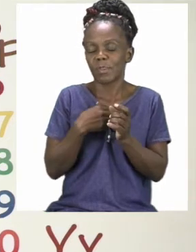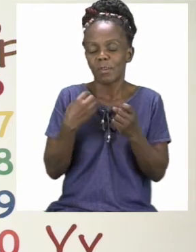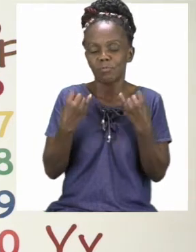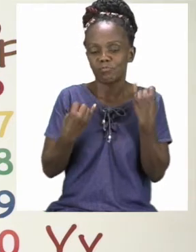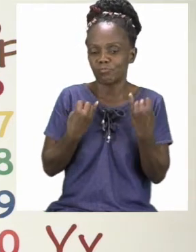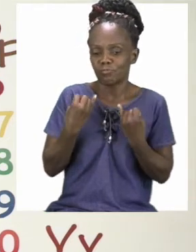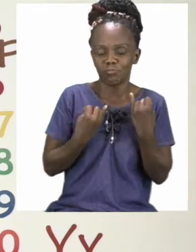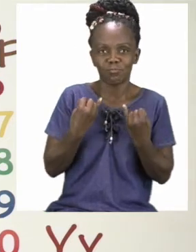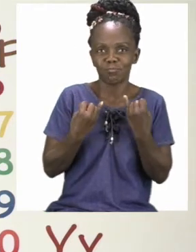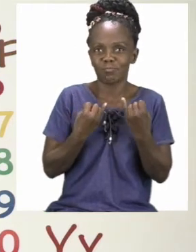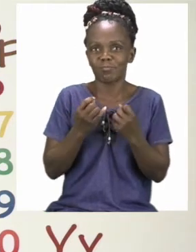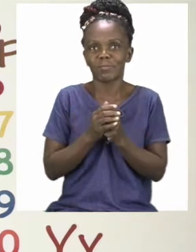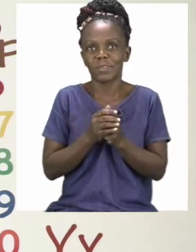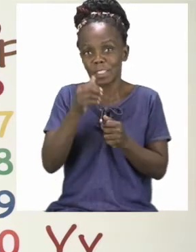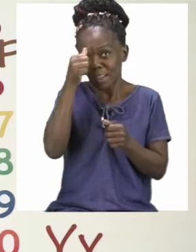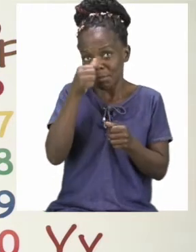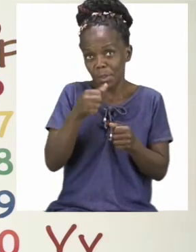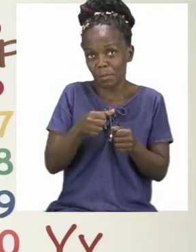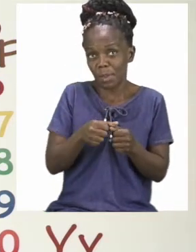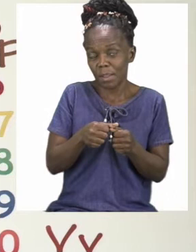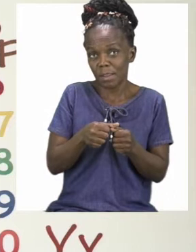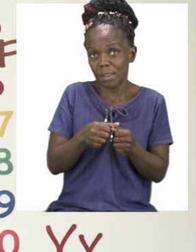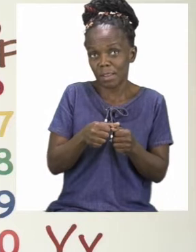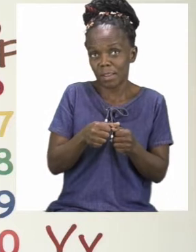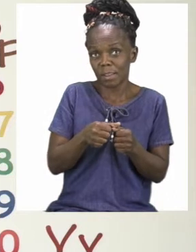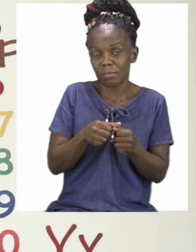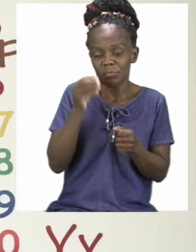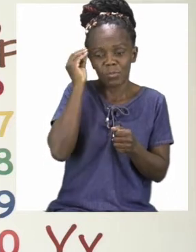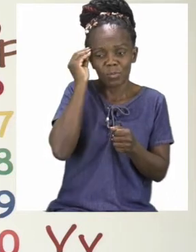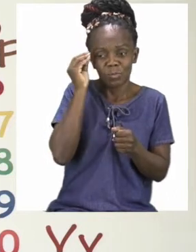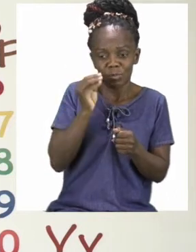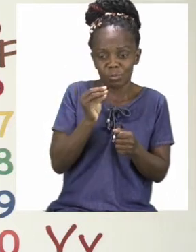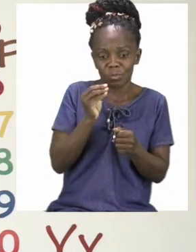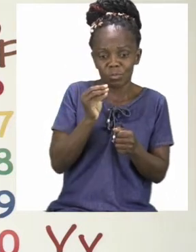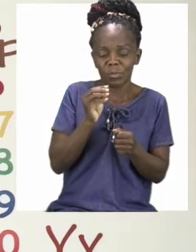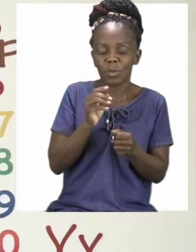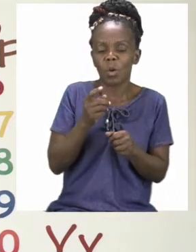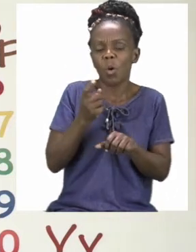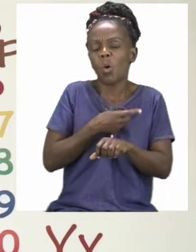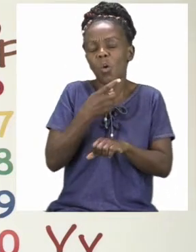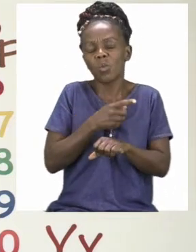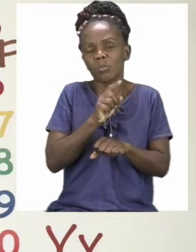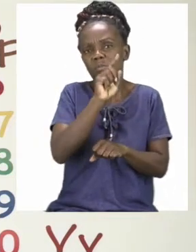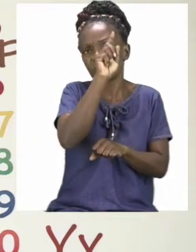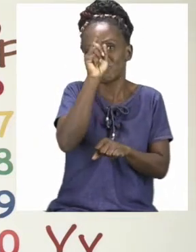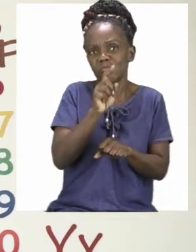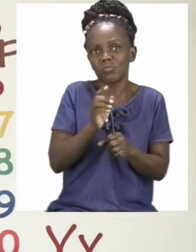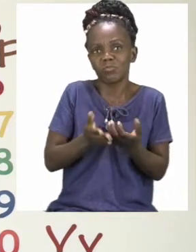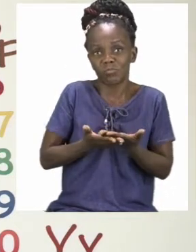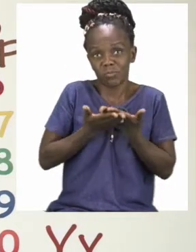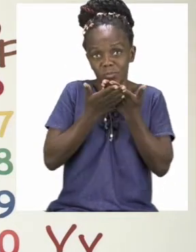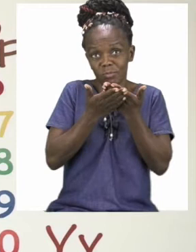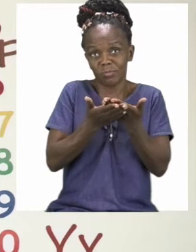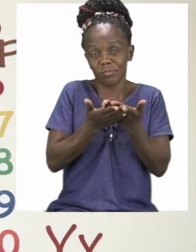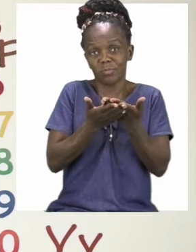Remember, when you are not sure, you can always ask for help. Now that we